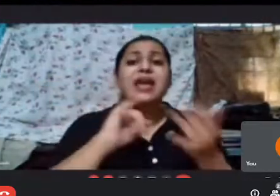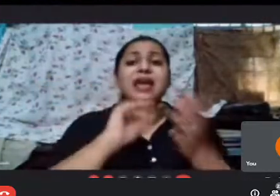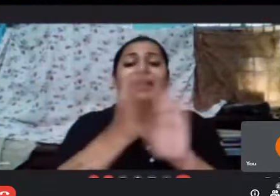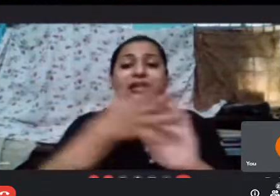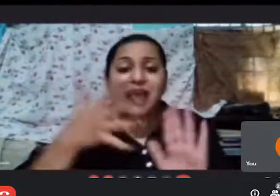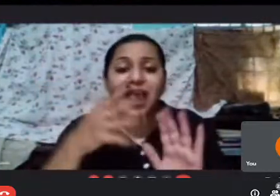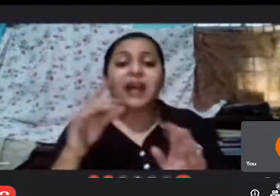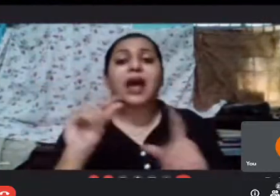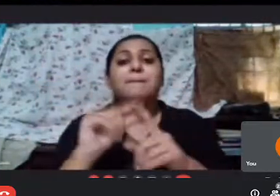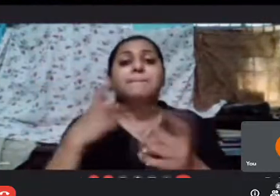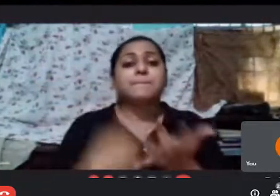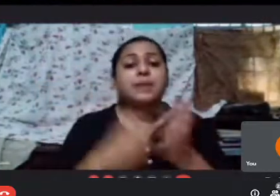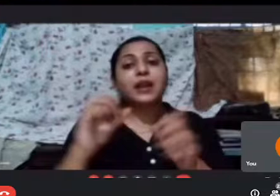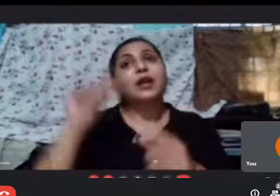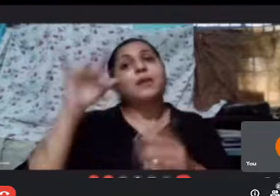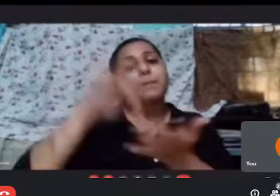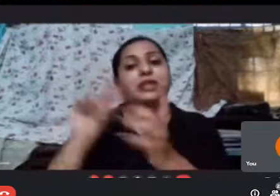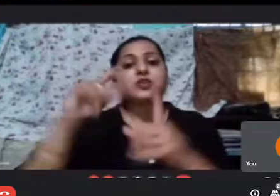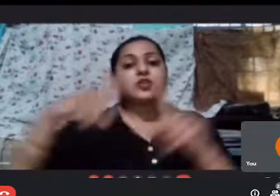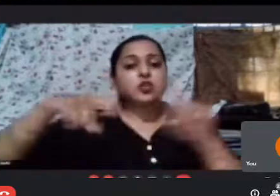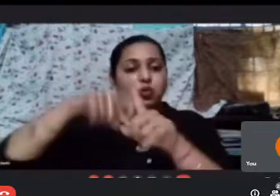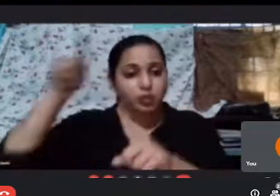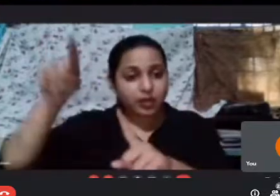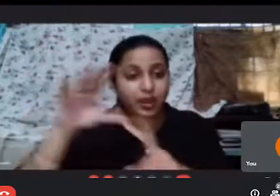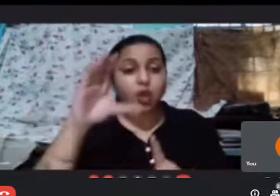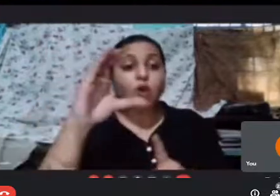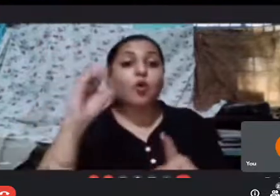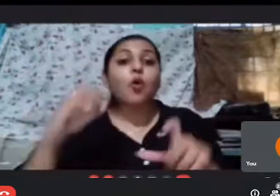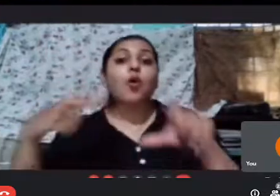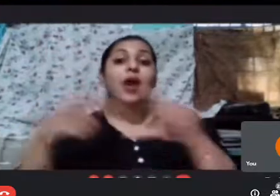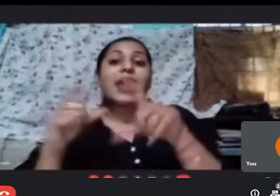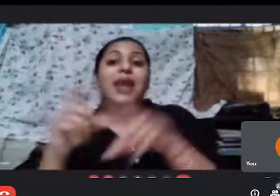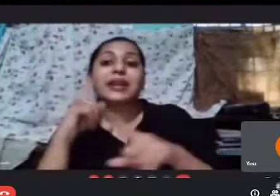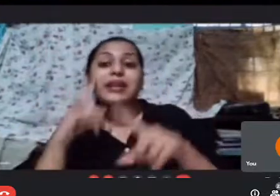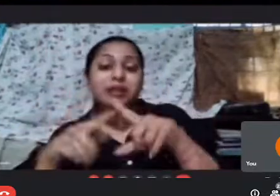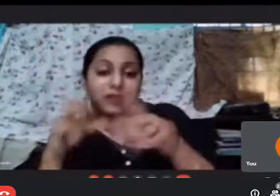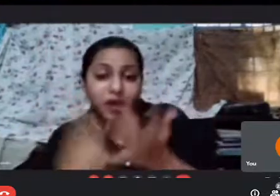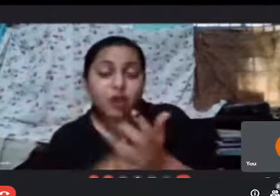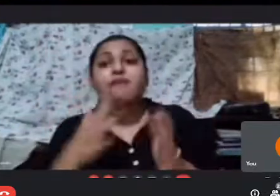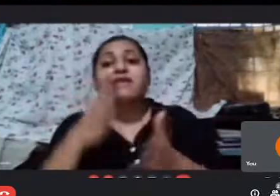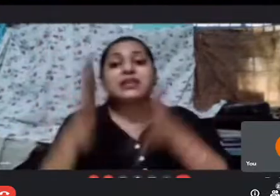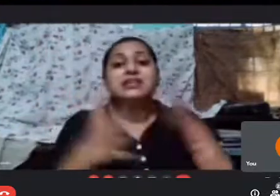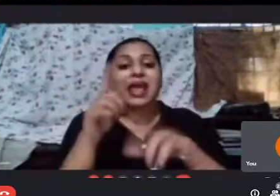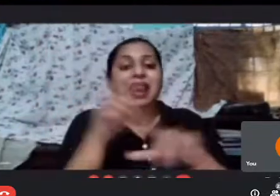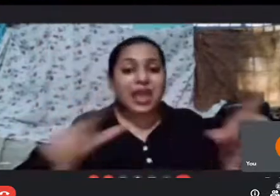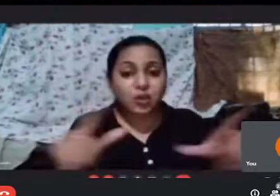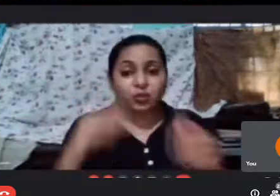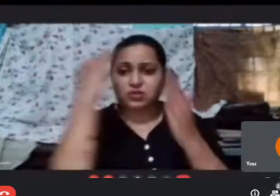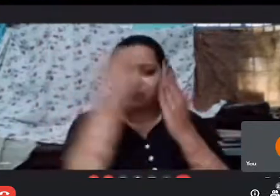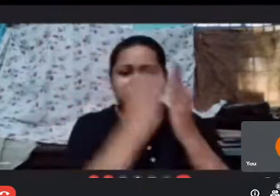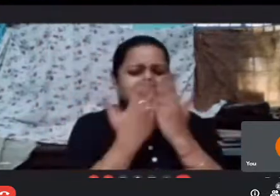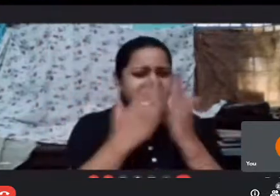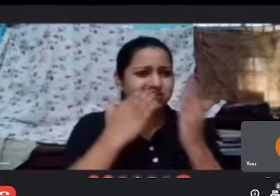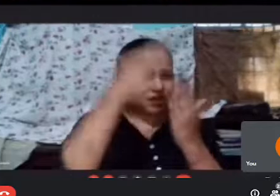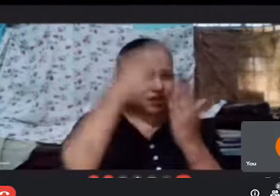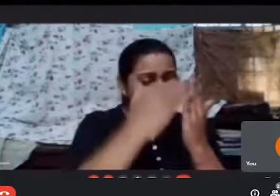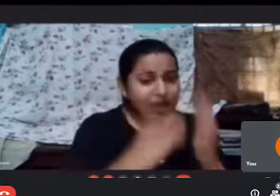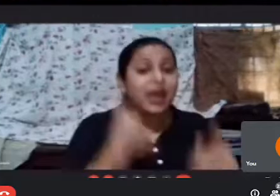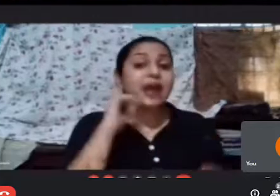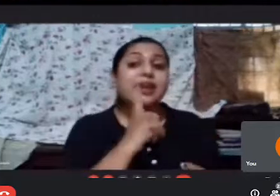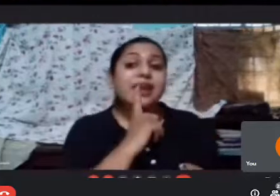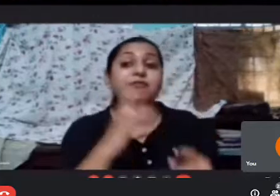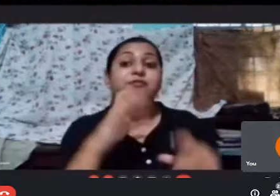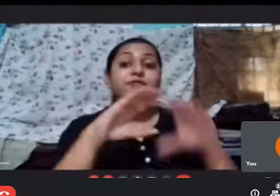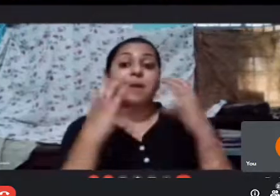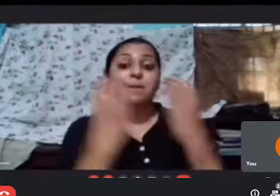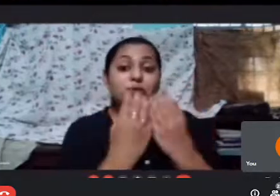a co-editor of the Sign Language Typology series and Sign Languages and Deaf Community series by De Gruyter, Mouton and